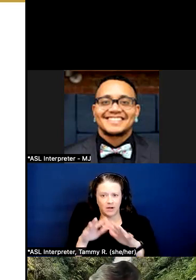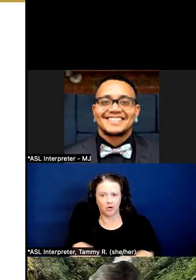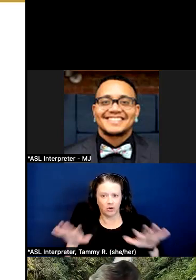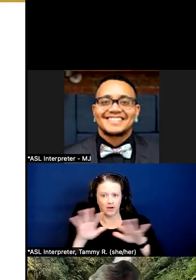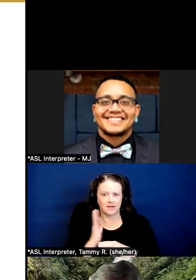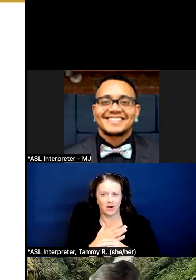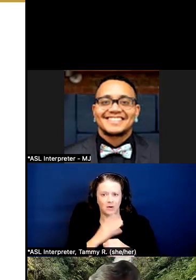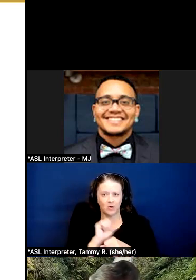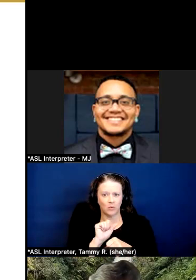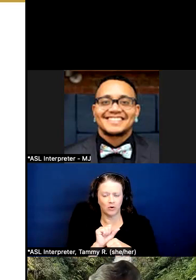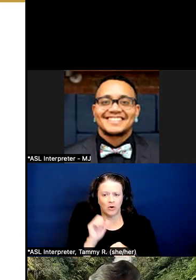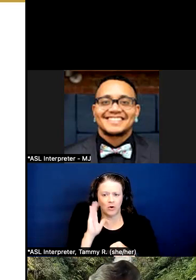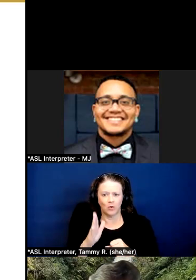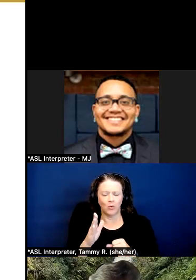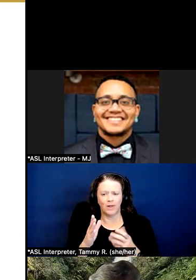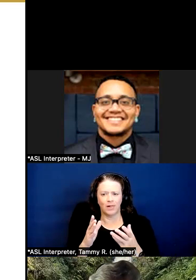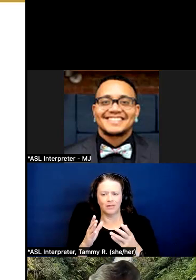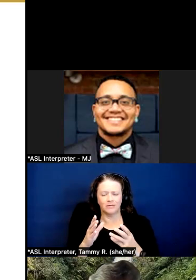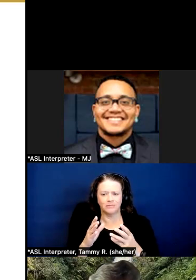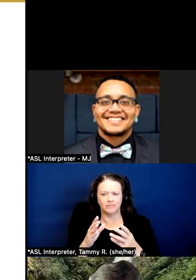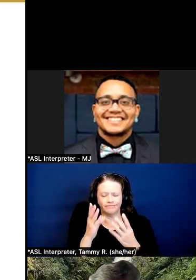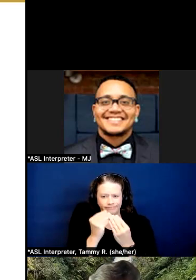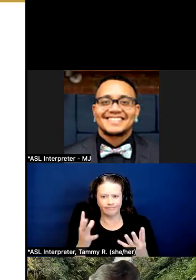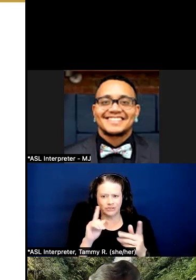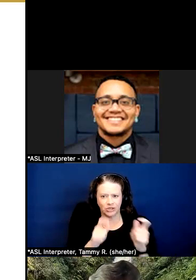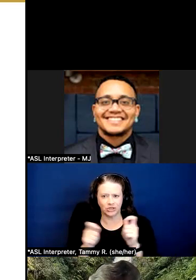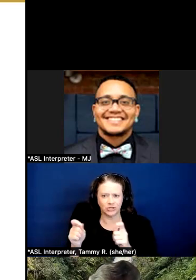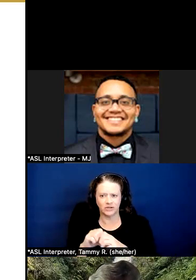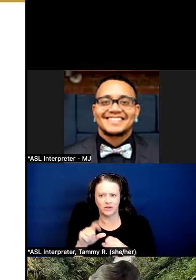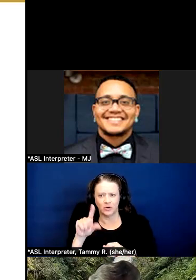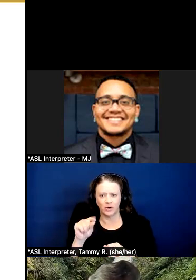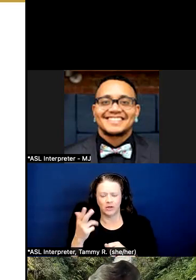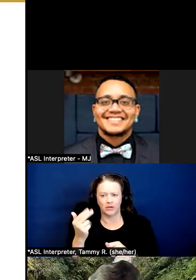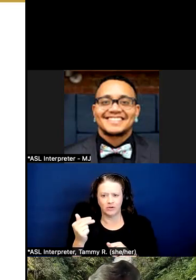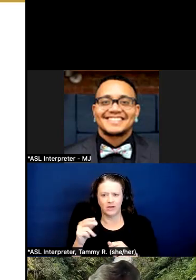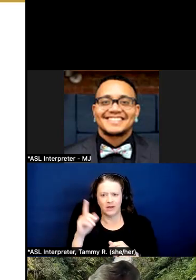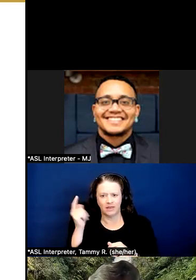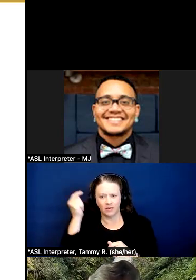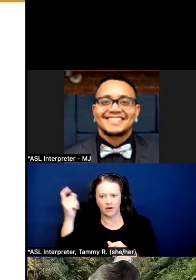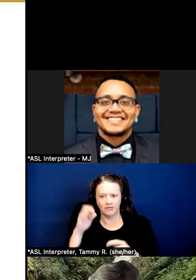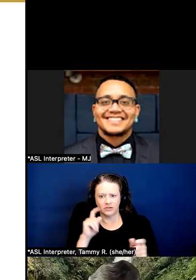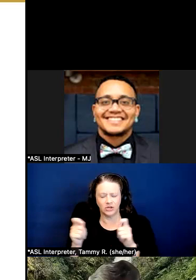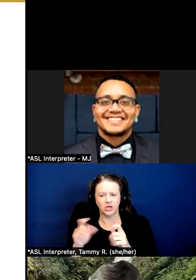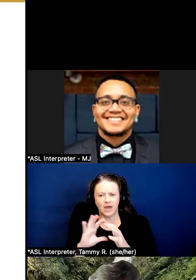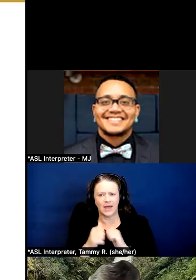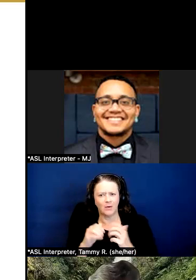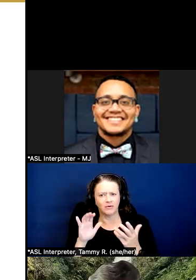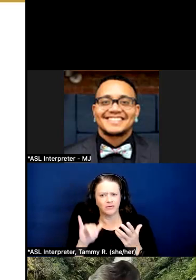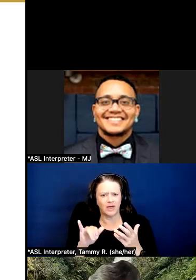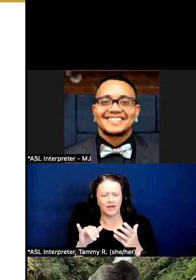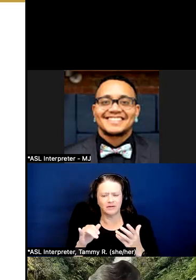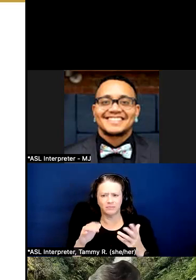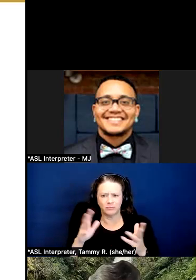into the 2013 theory of change? And how do domestic violence programs promote survivors' social and emotional well-being,